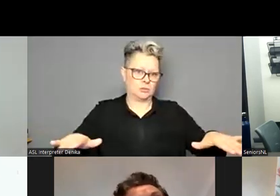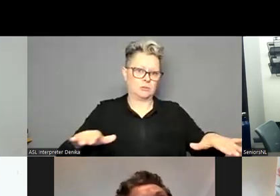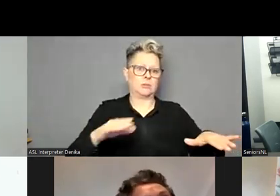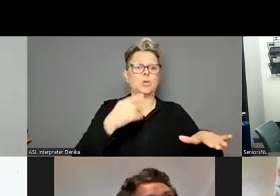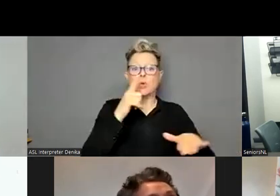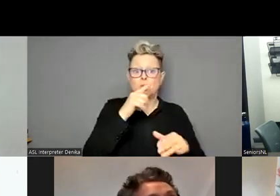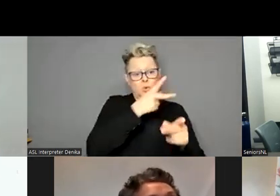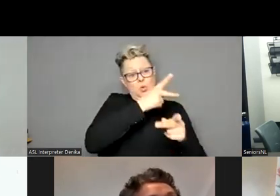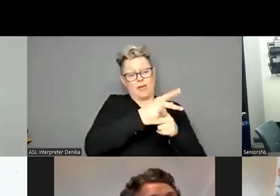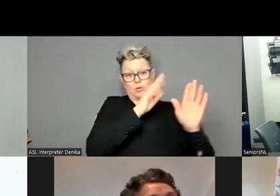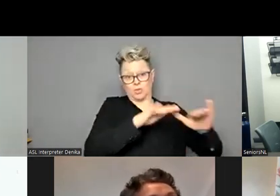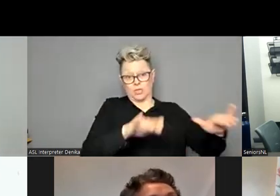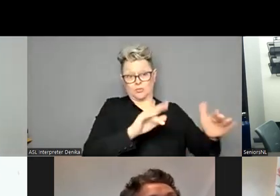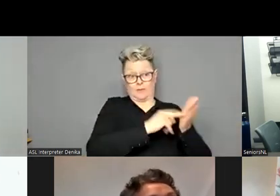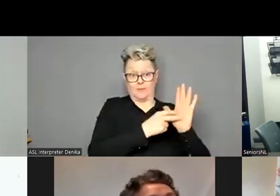for their